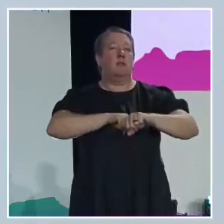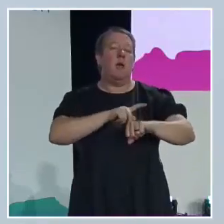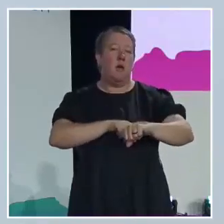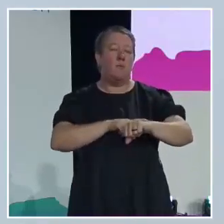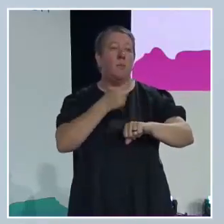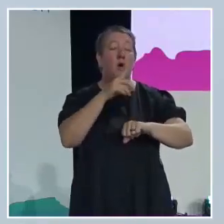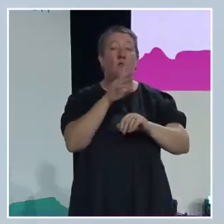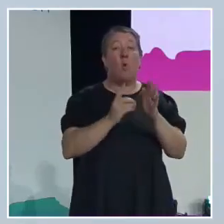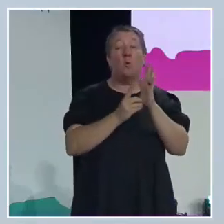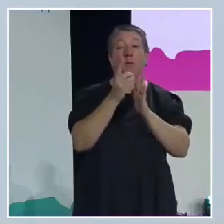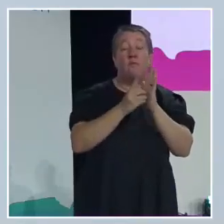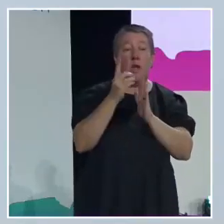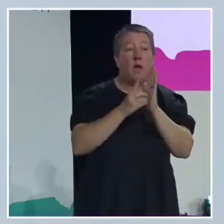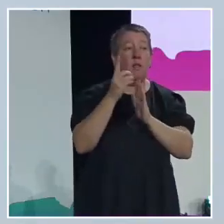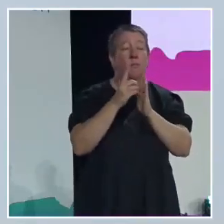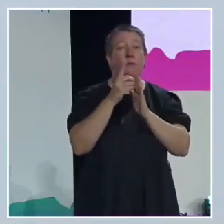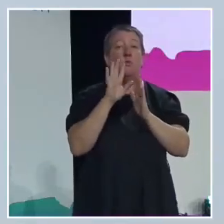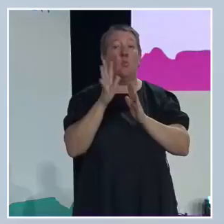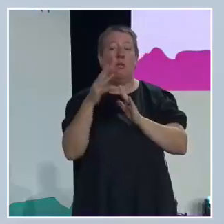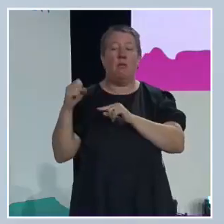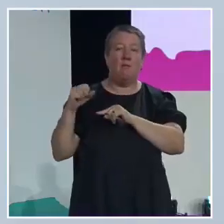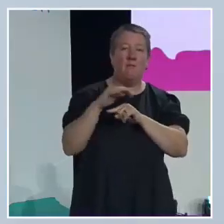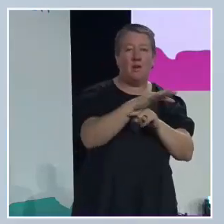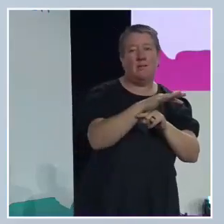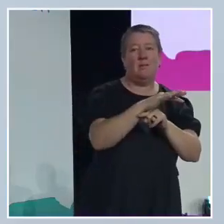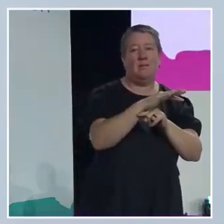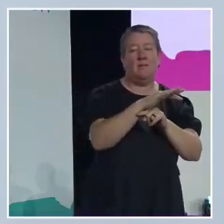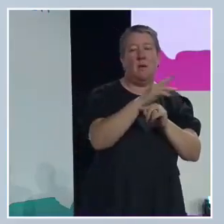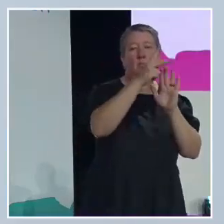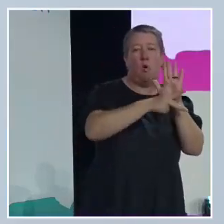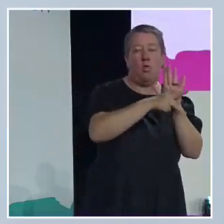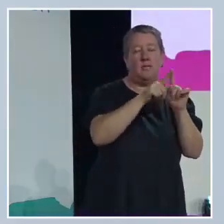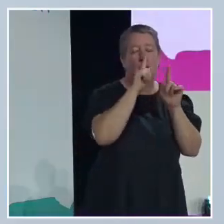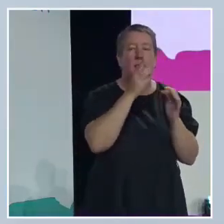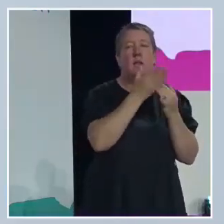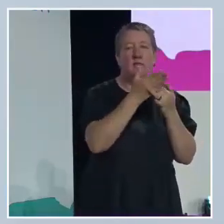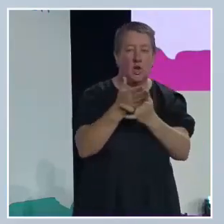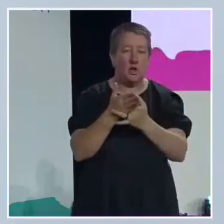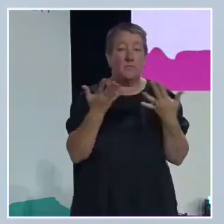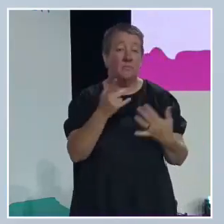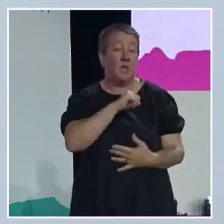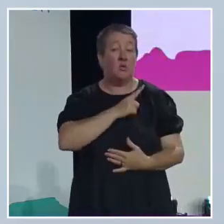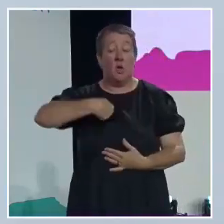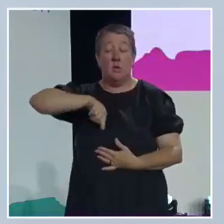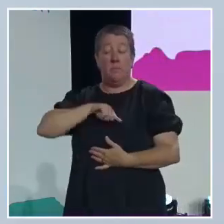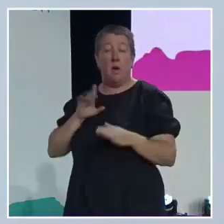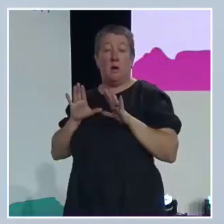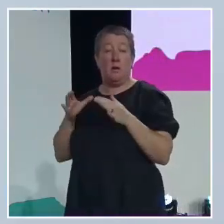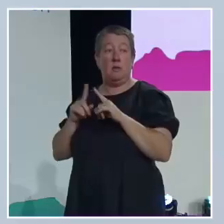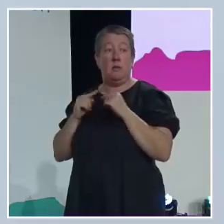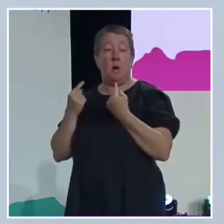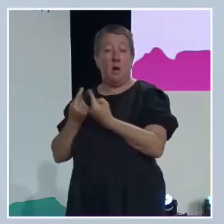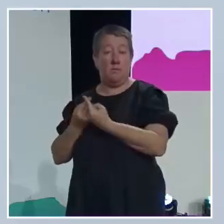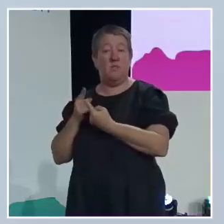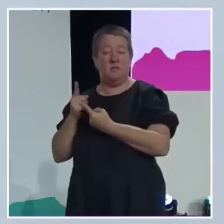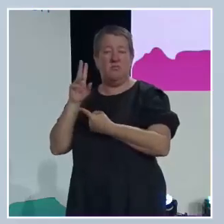developing effective policies and interventions. Therefore, my department, the UNDESA,